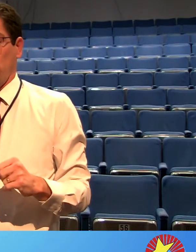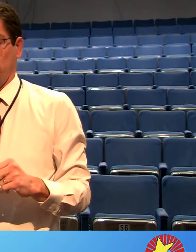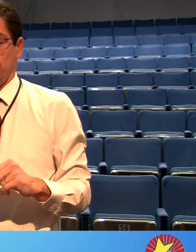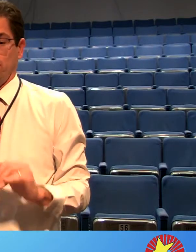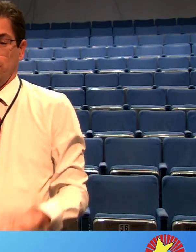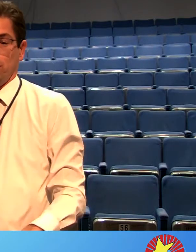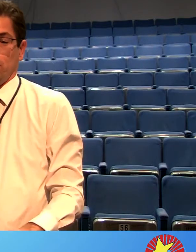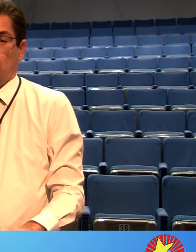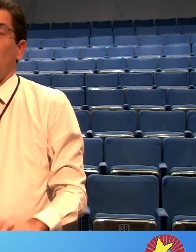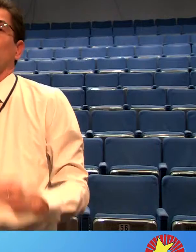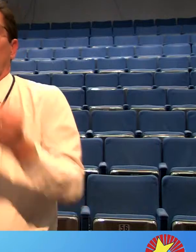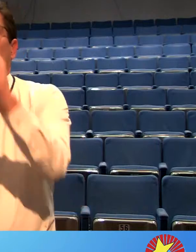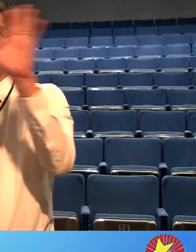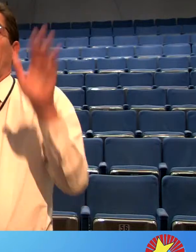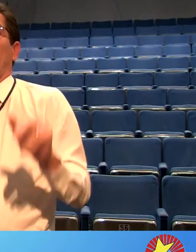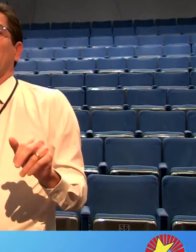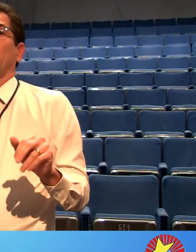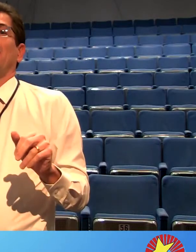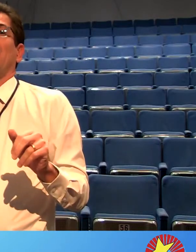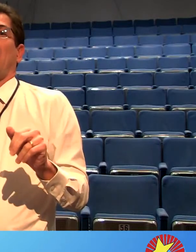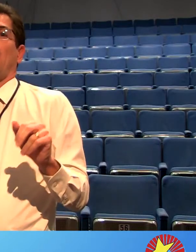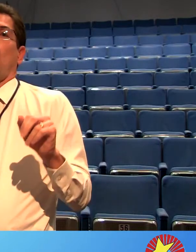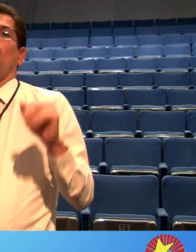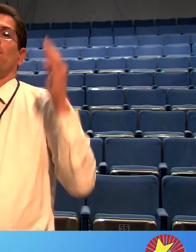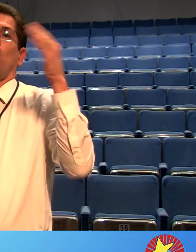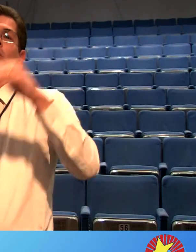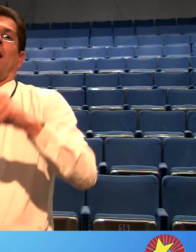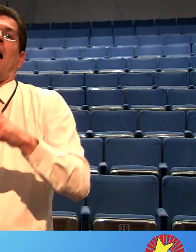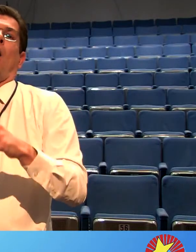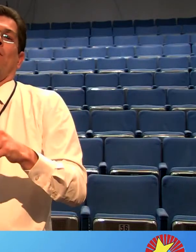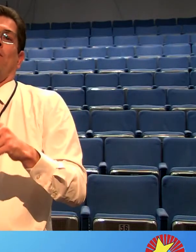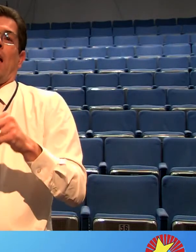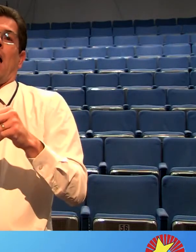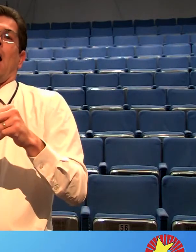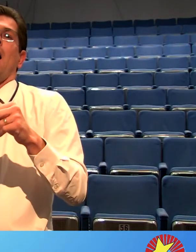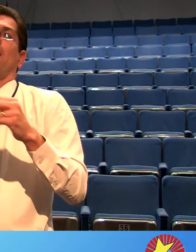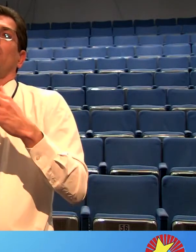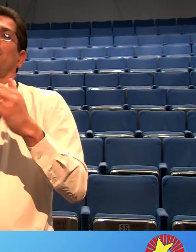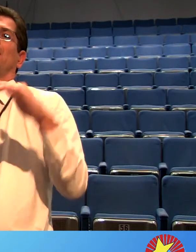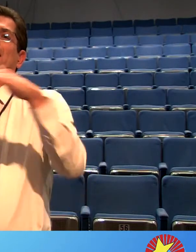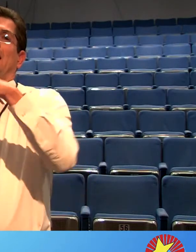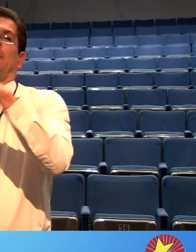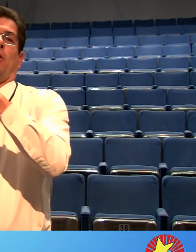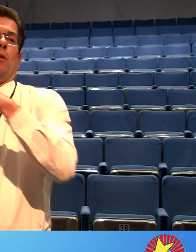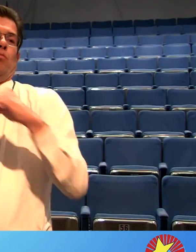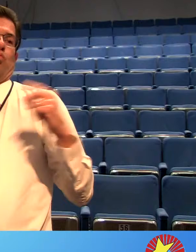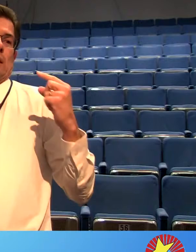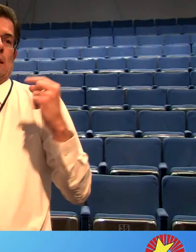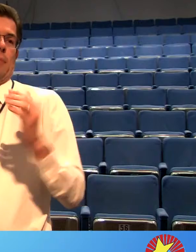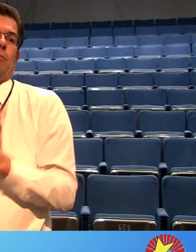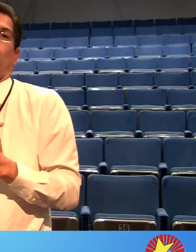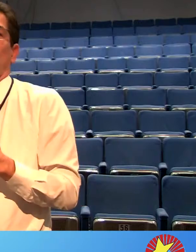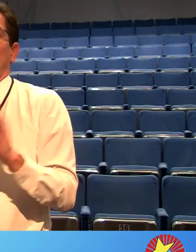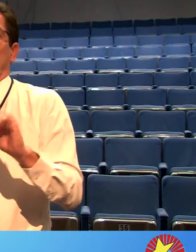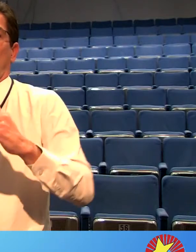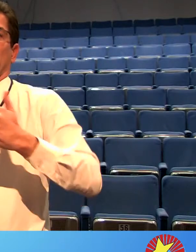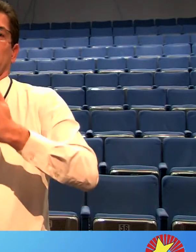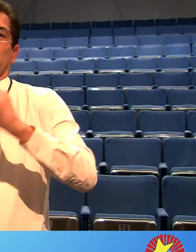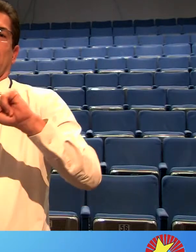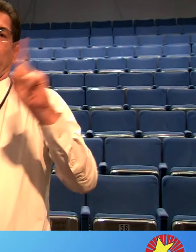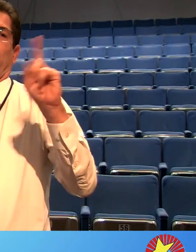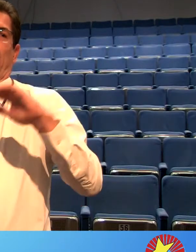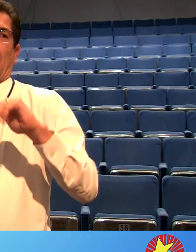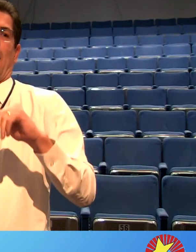We have 70% of our students passing the benchmark in Galileo. Again, that test is designed as accessible